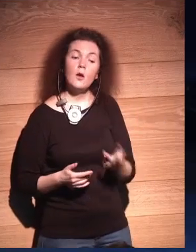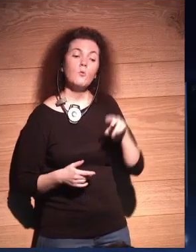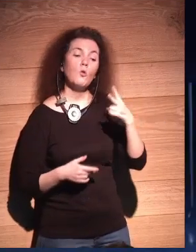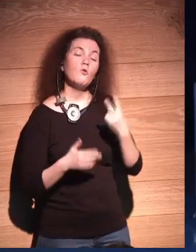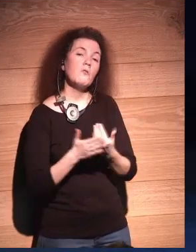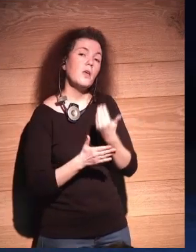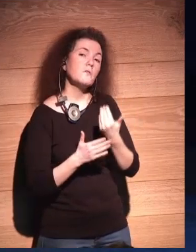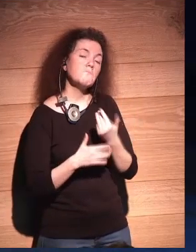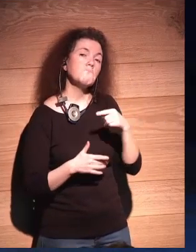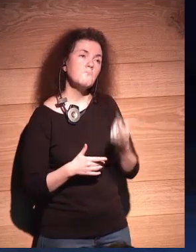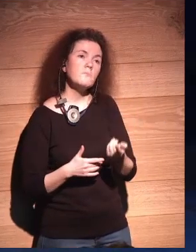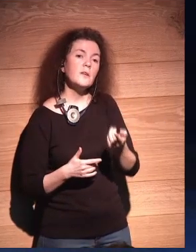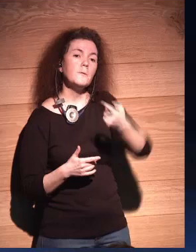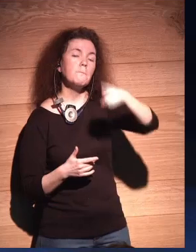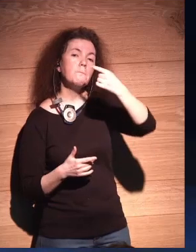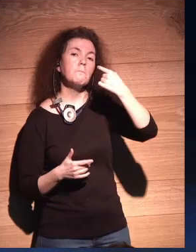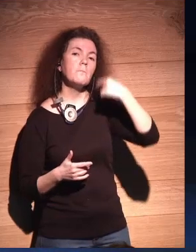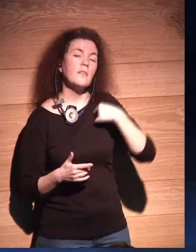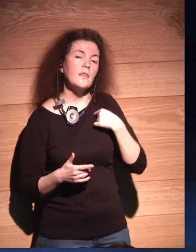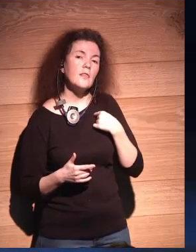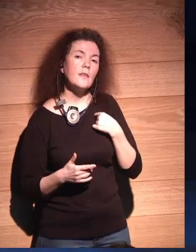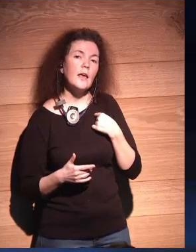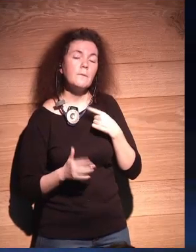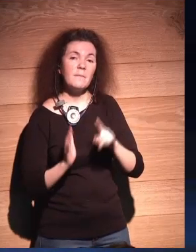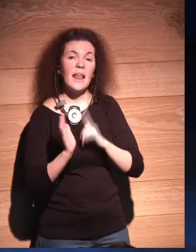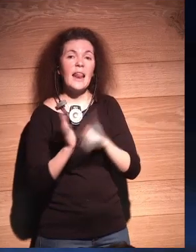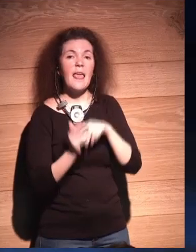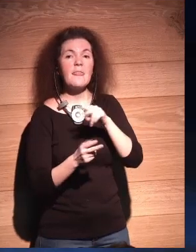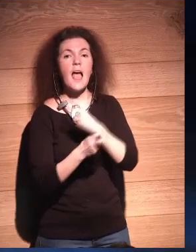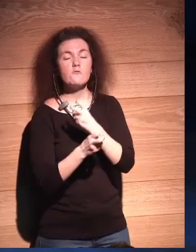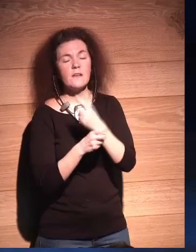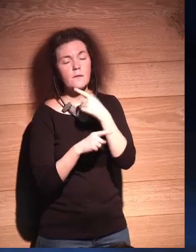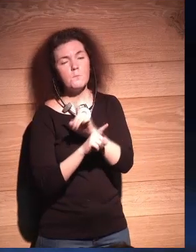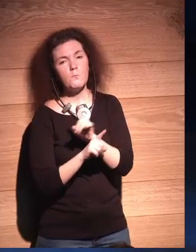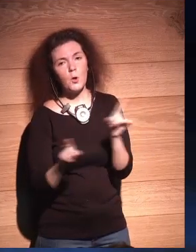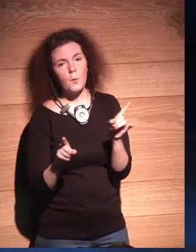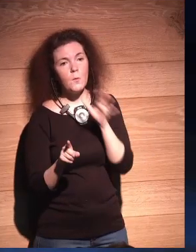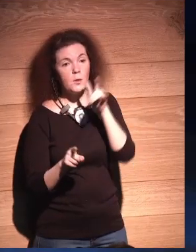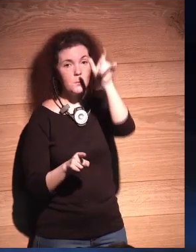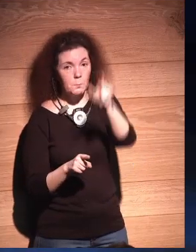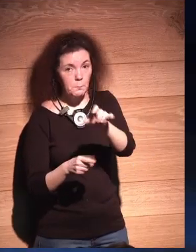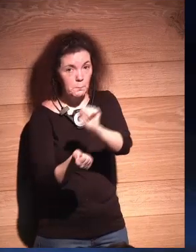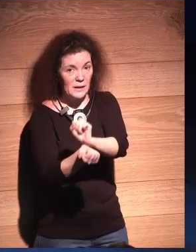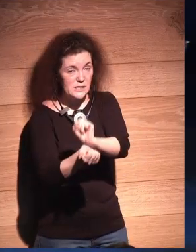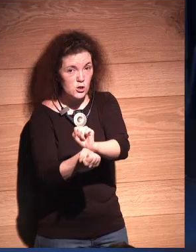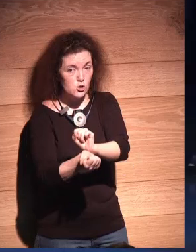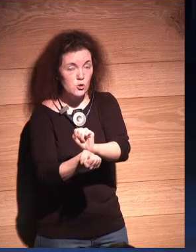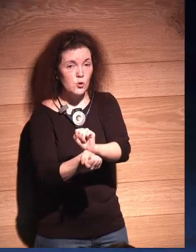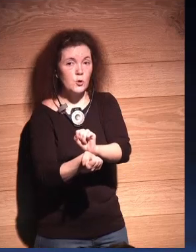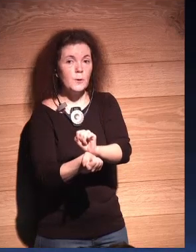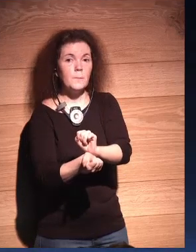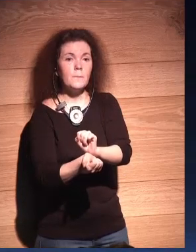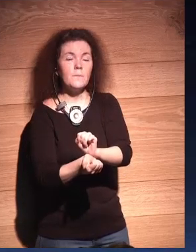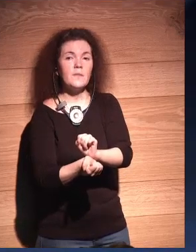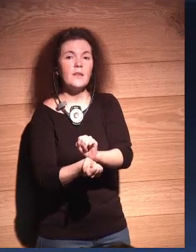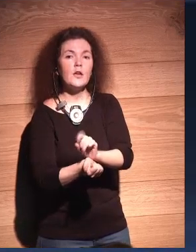actually, Austrian law forbids this because the prisoner under Austrian law no longer owns his own